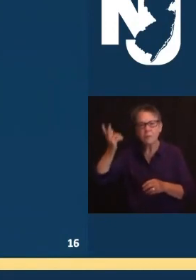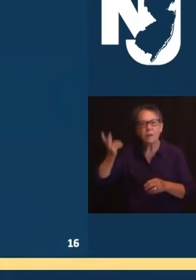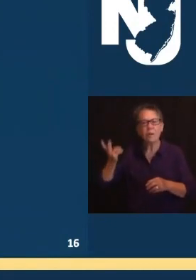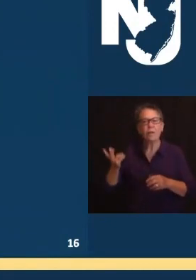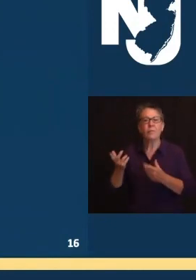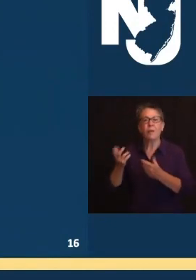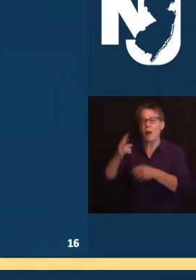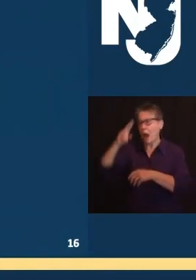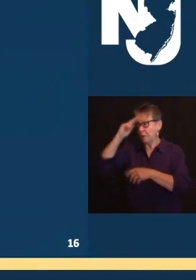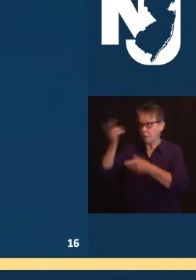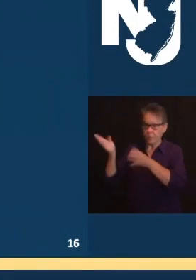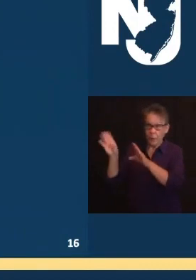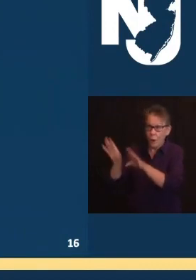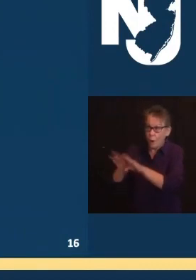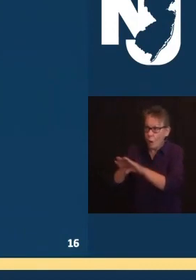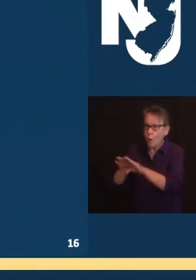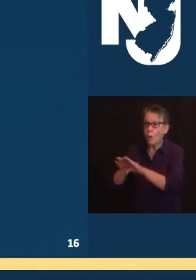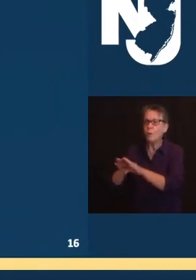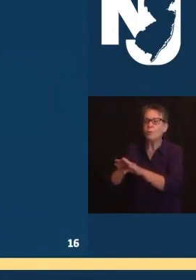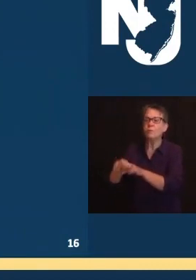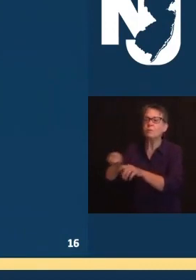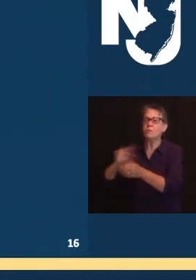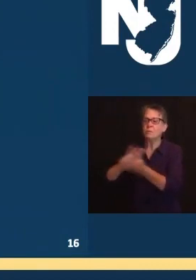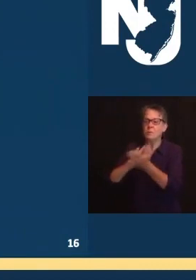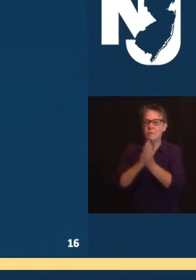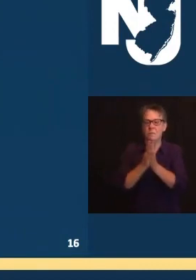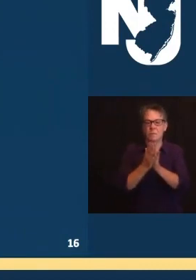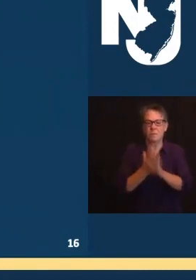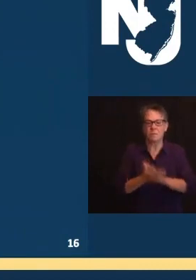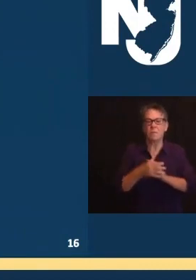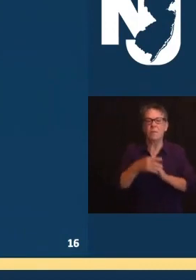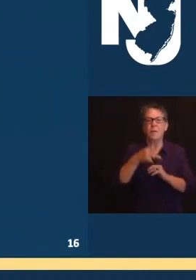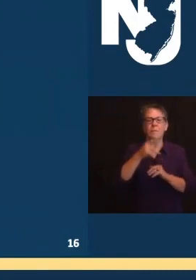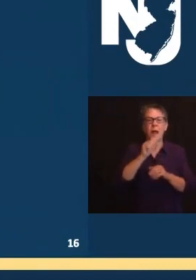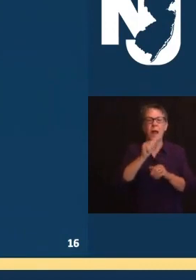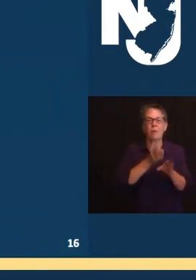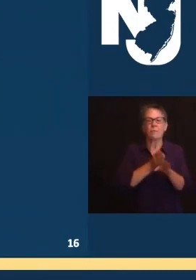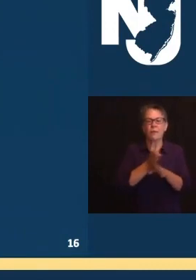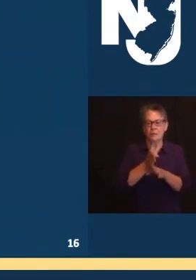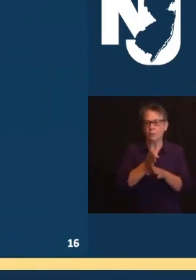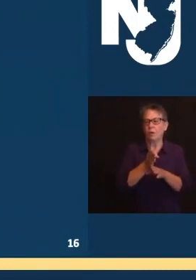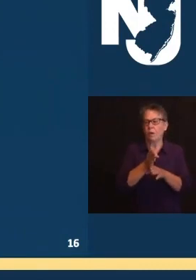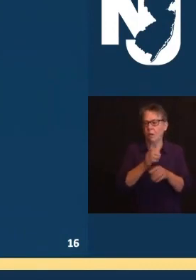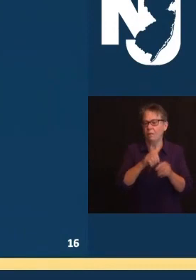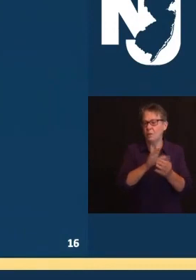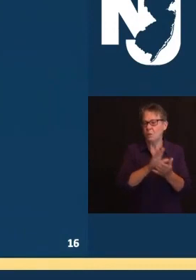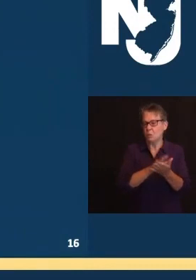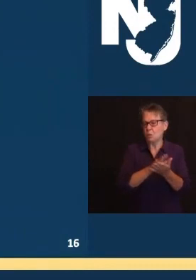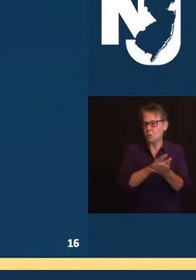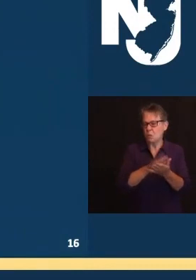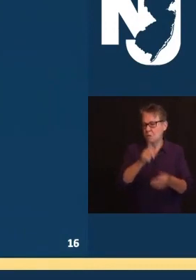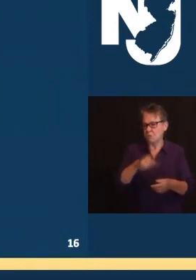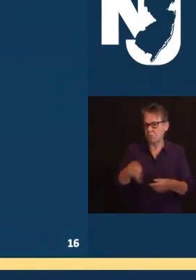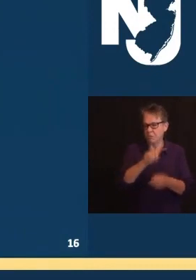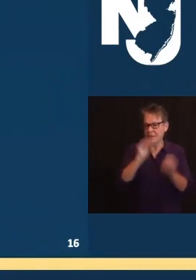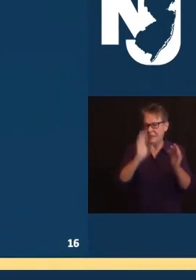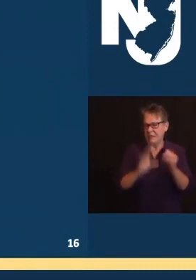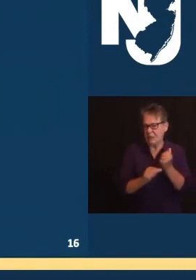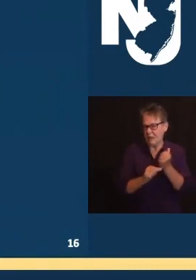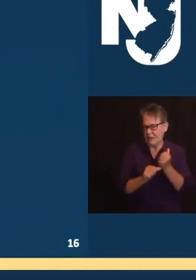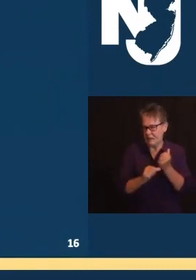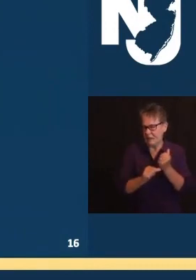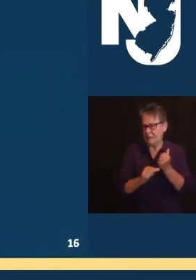she was a paraprofessional in the Passaic Public Schools, retiring in 2006. Sally was an active